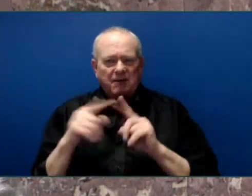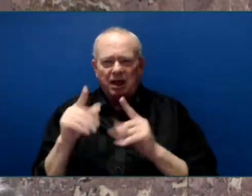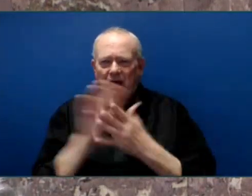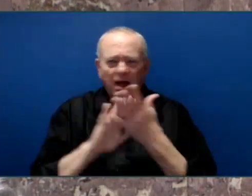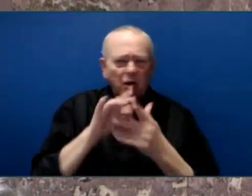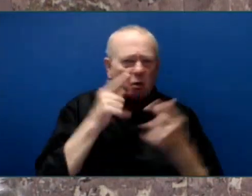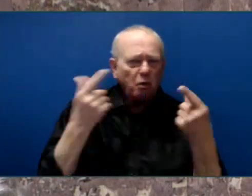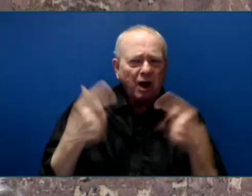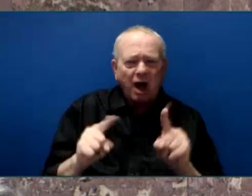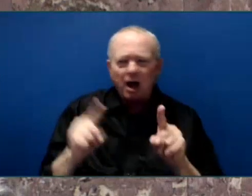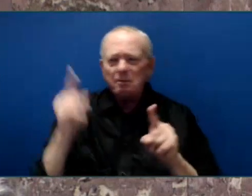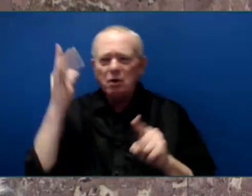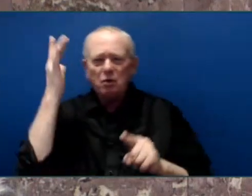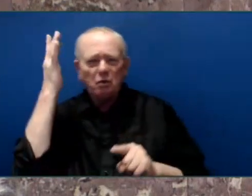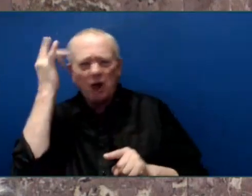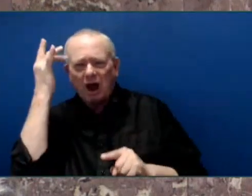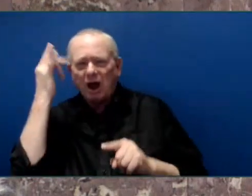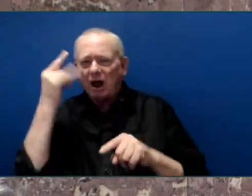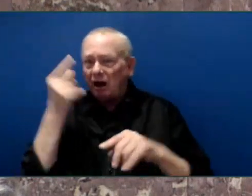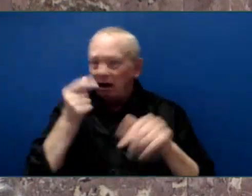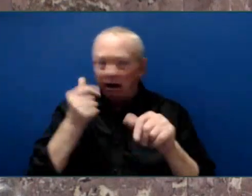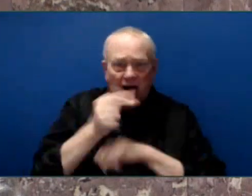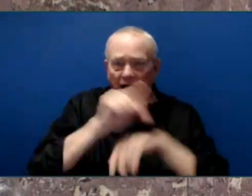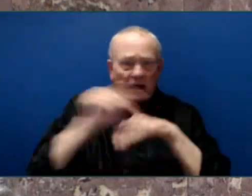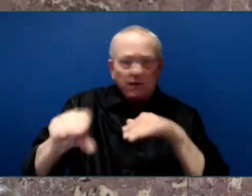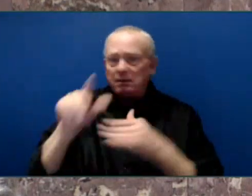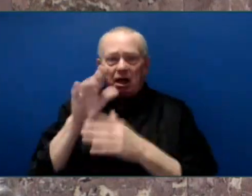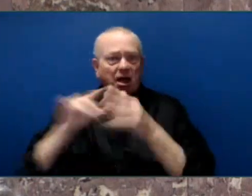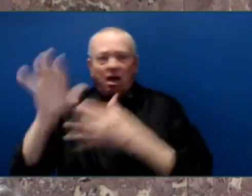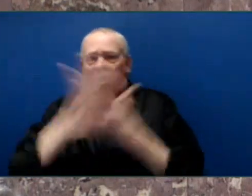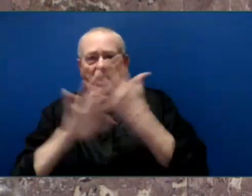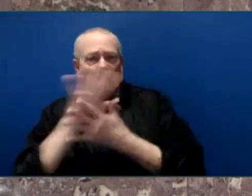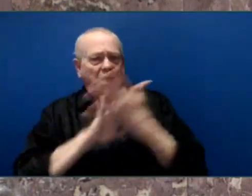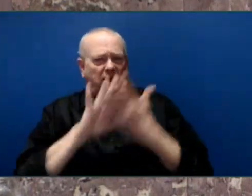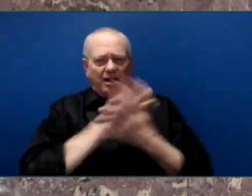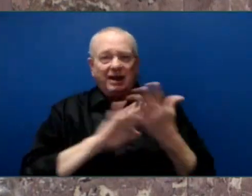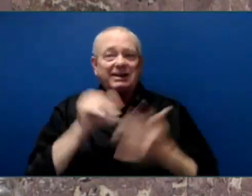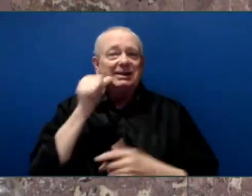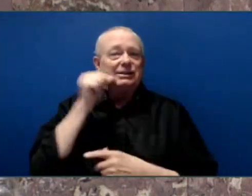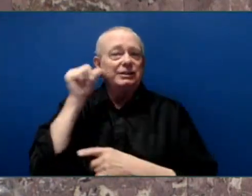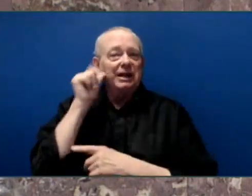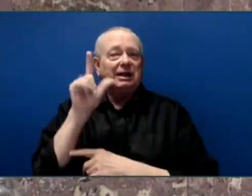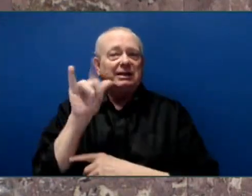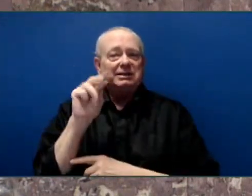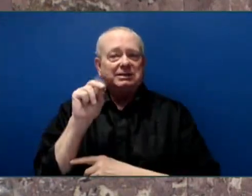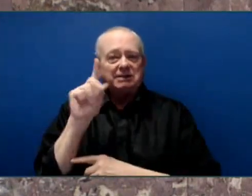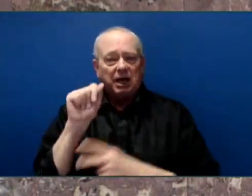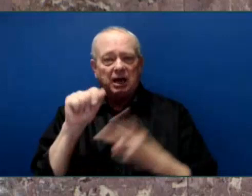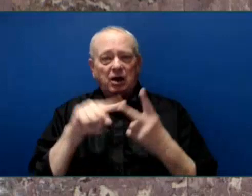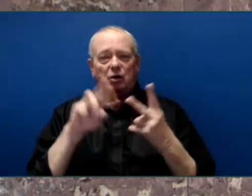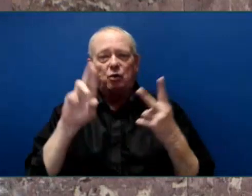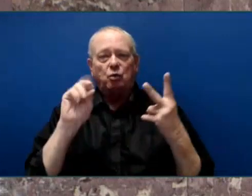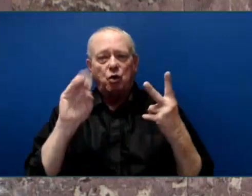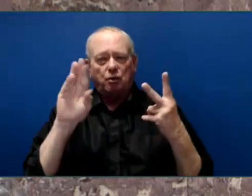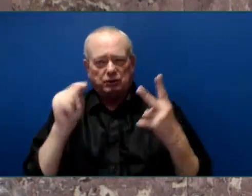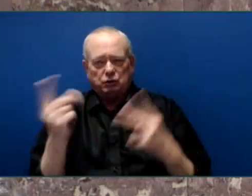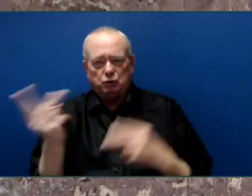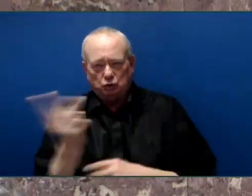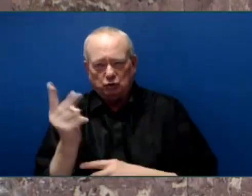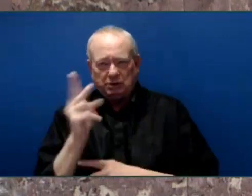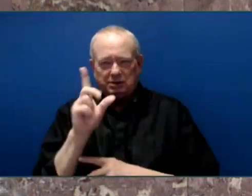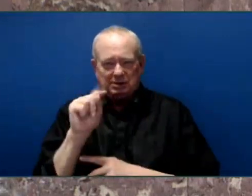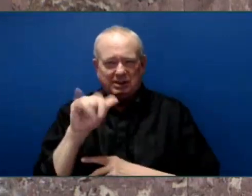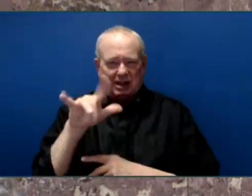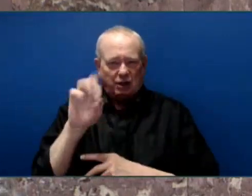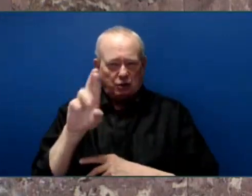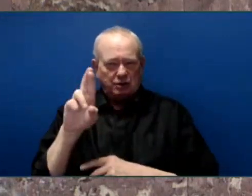government. Yesterday, Linda and Robert Taylor, an elderly couple, and their son, who has Down syndrome, they